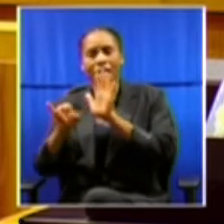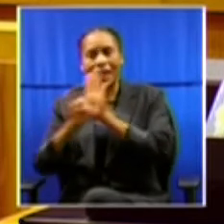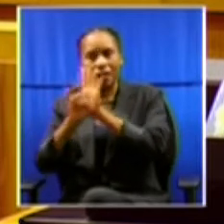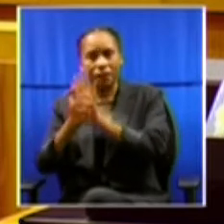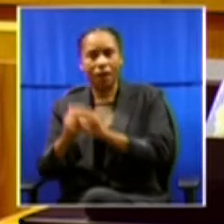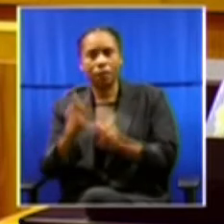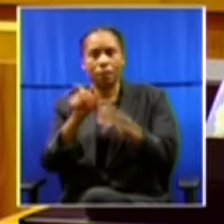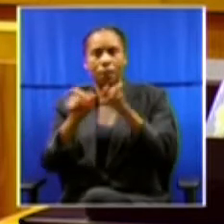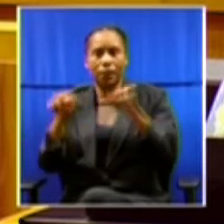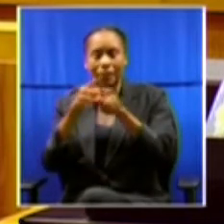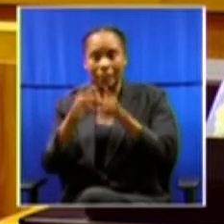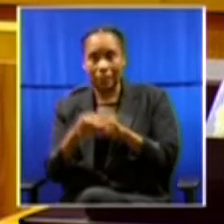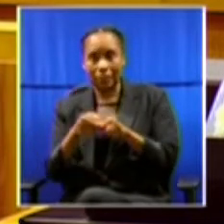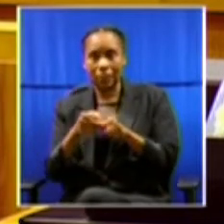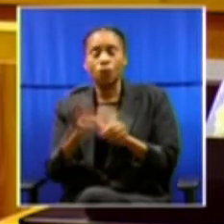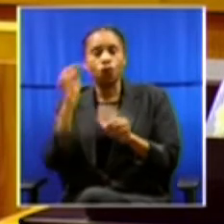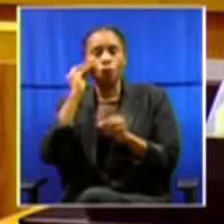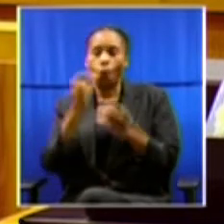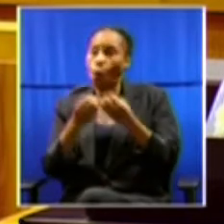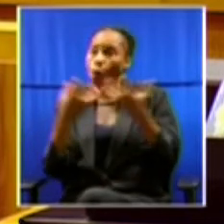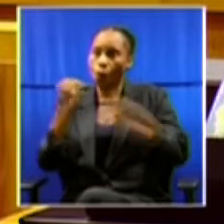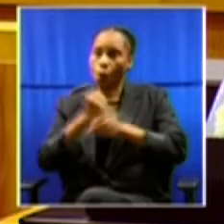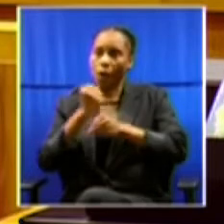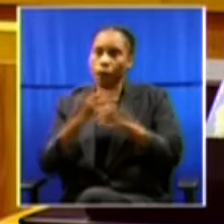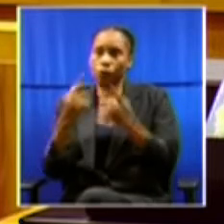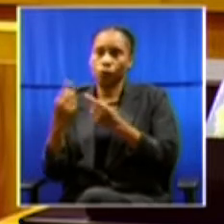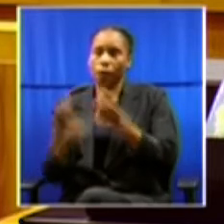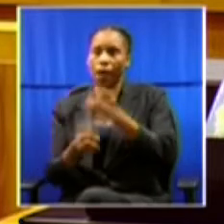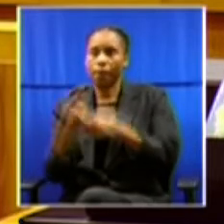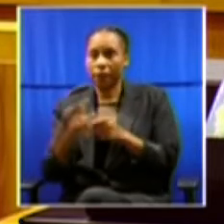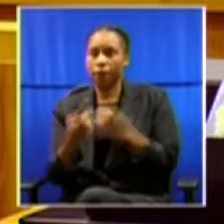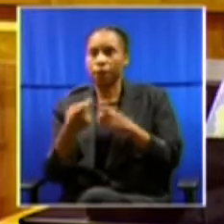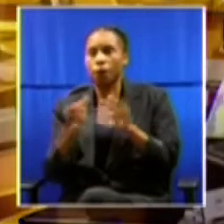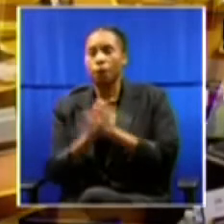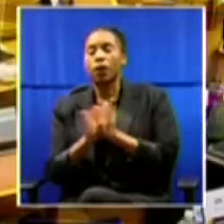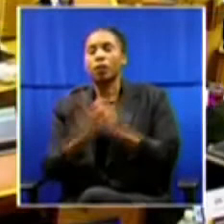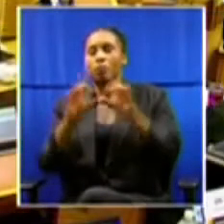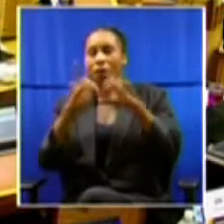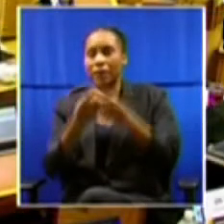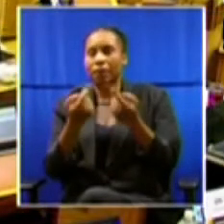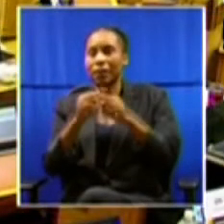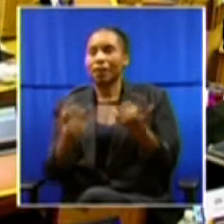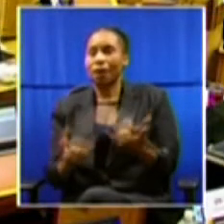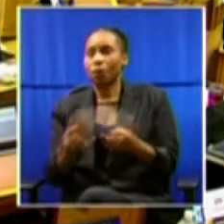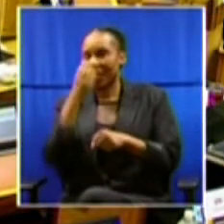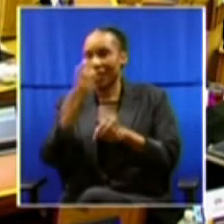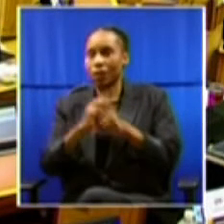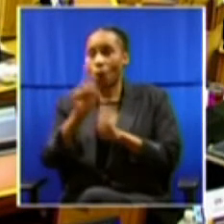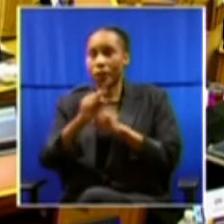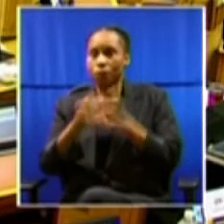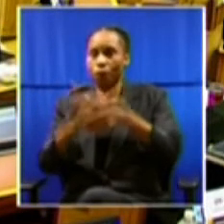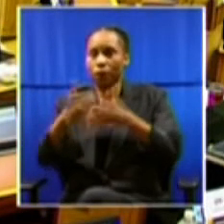massive work that has been done by the department. We just want the progress report. Thank you.